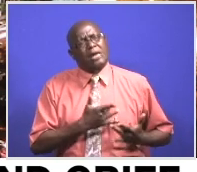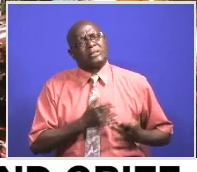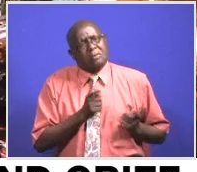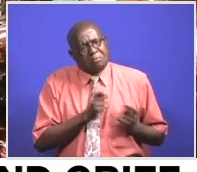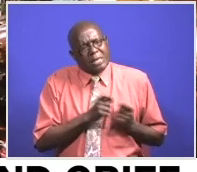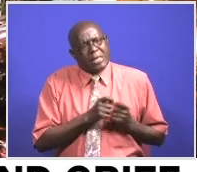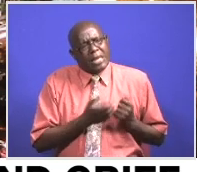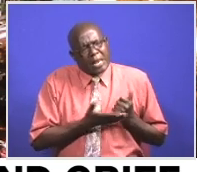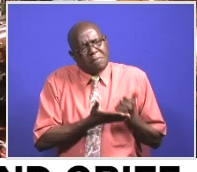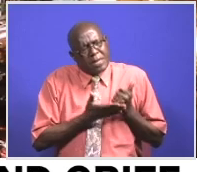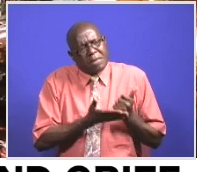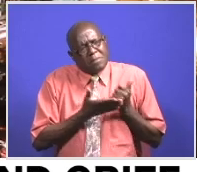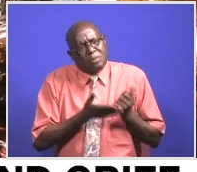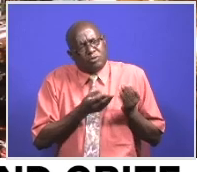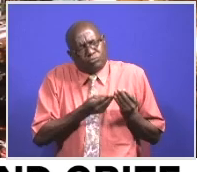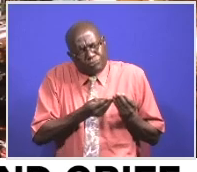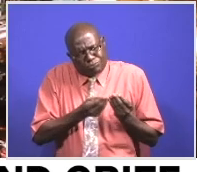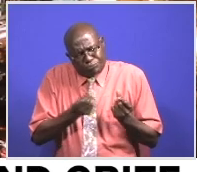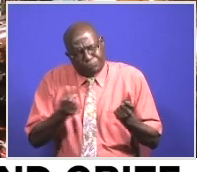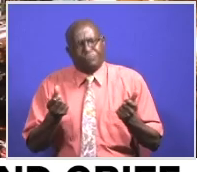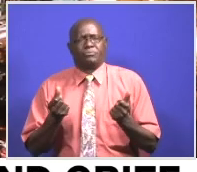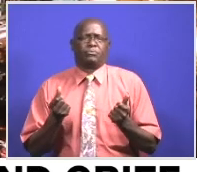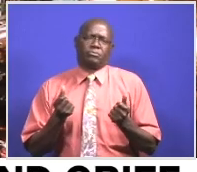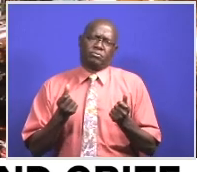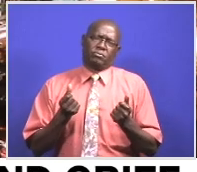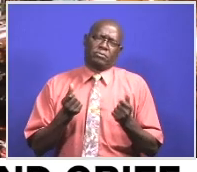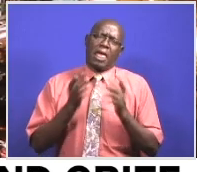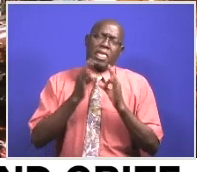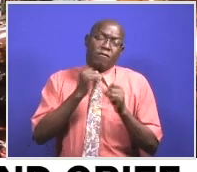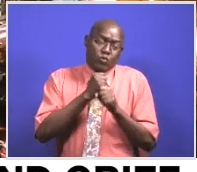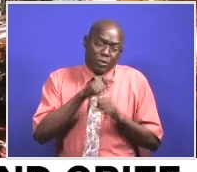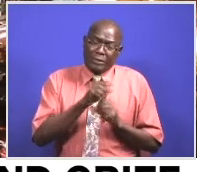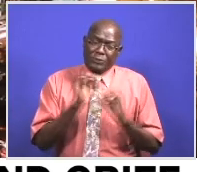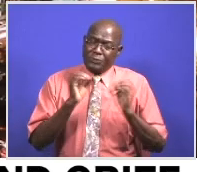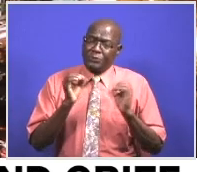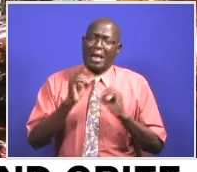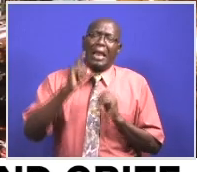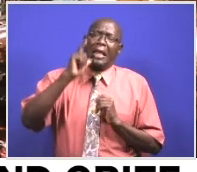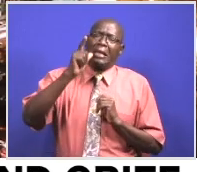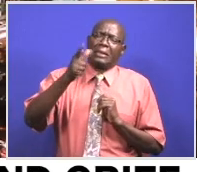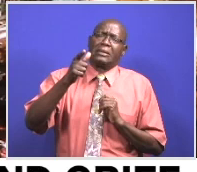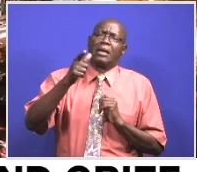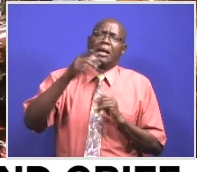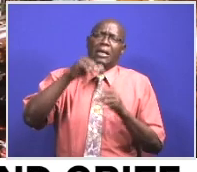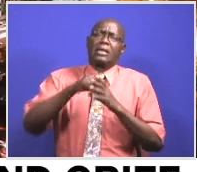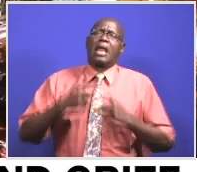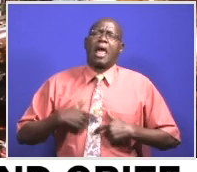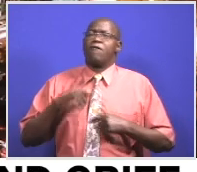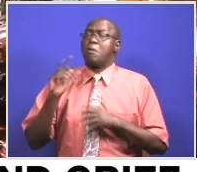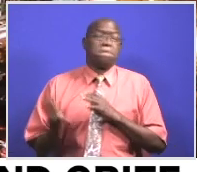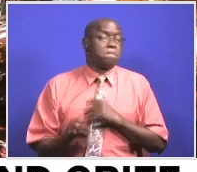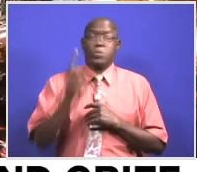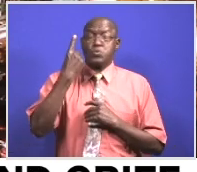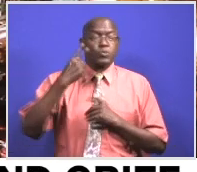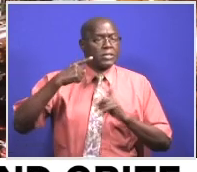and process the pain they are going through. Because if they don't do that, it will come out in life in a different way. Like